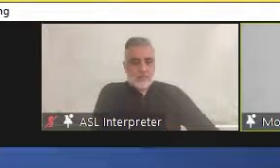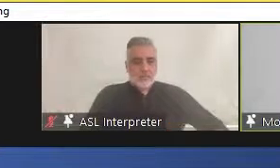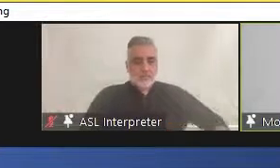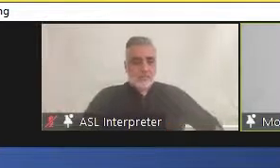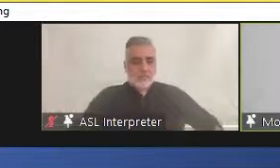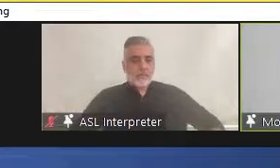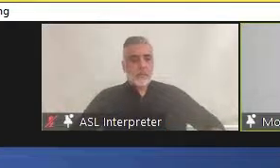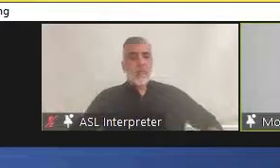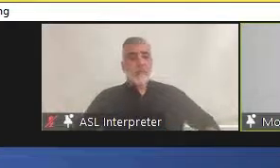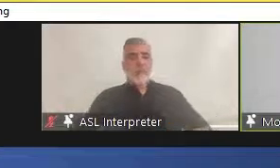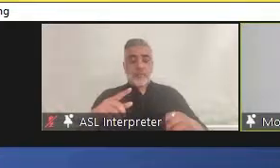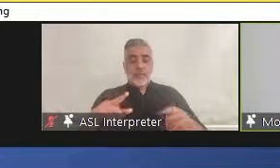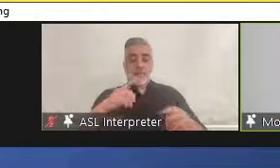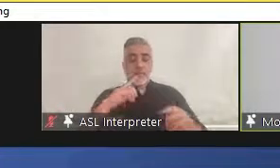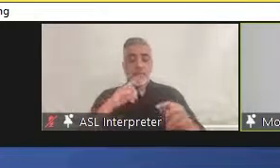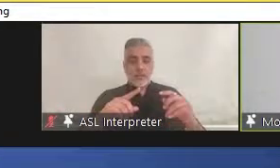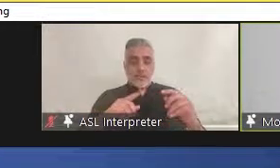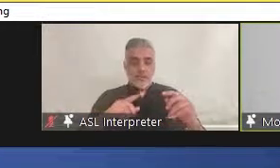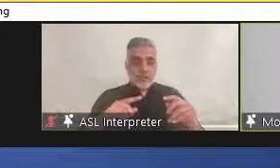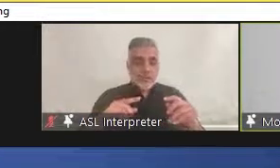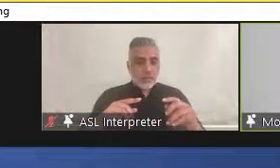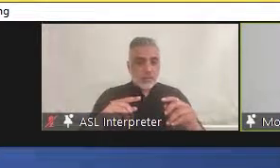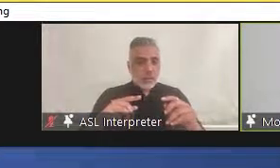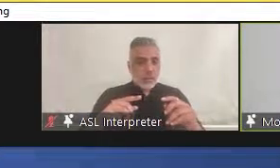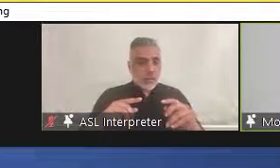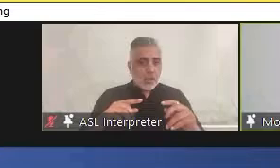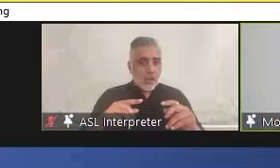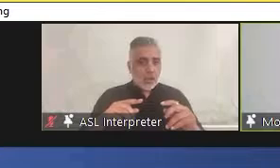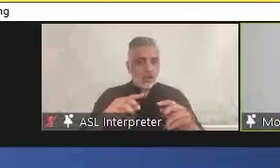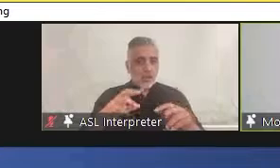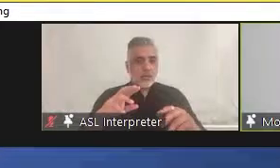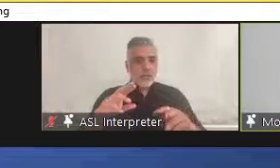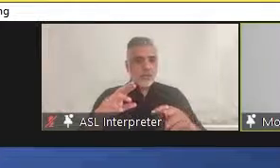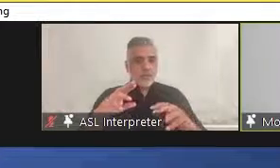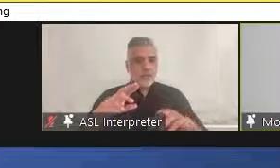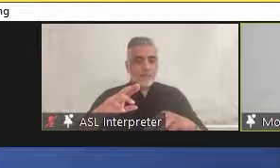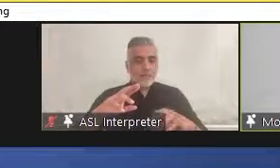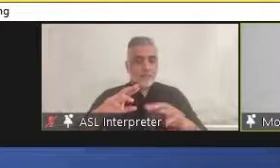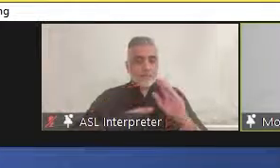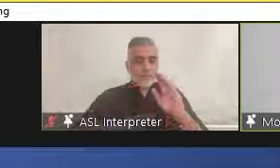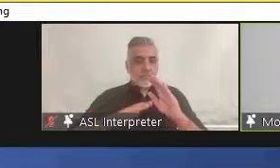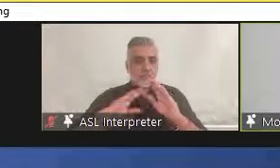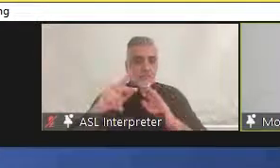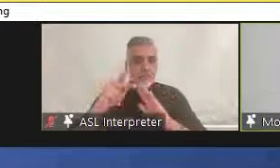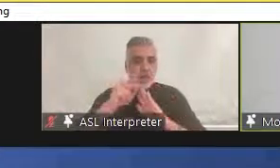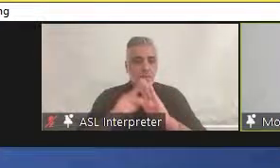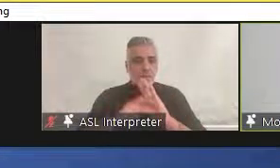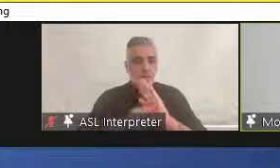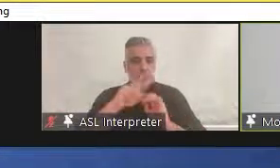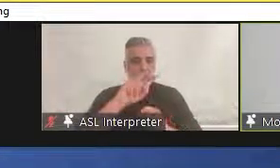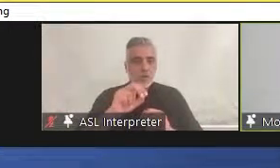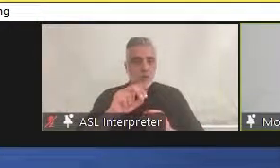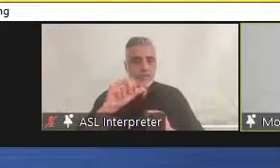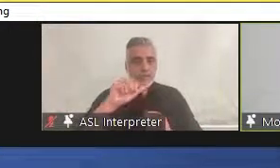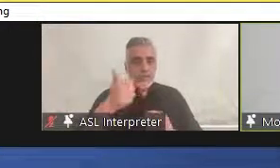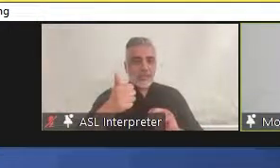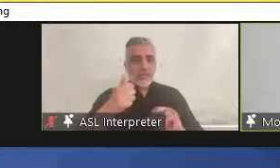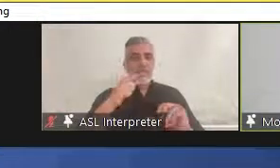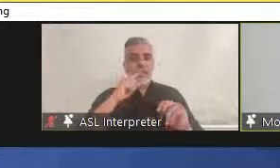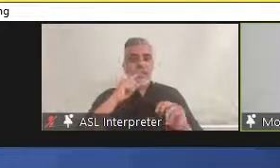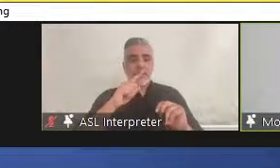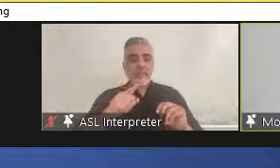There is a skills development policy which was actually initially prepared in 2010. Further, it is upgraded